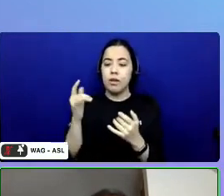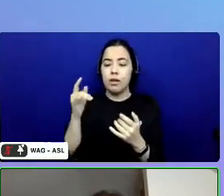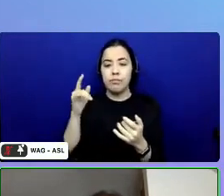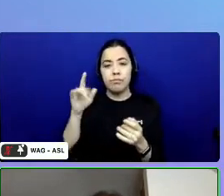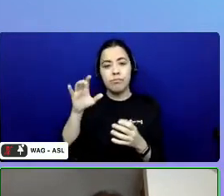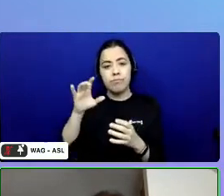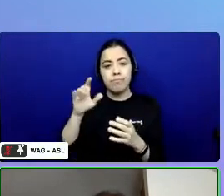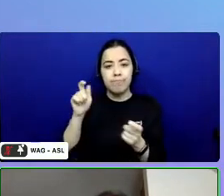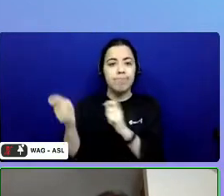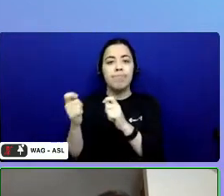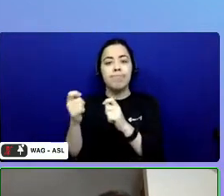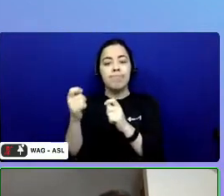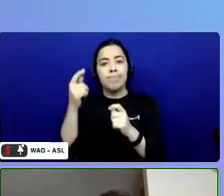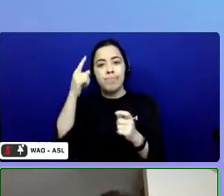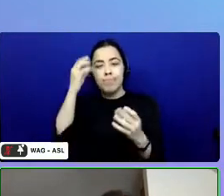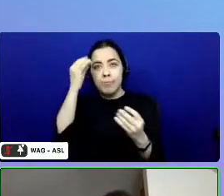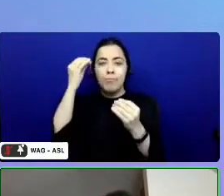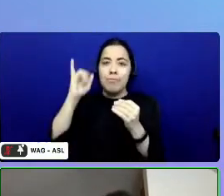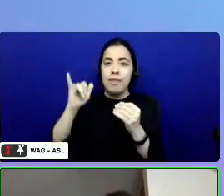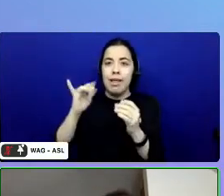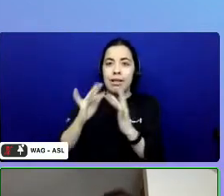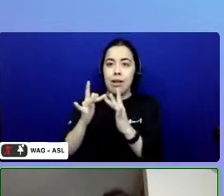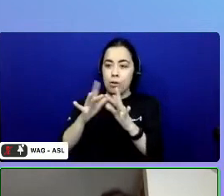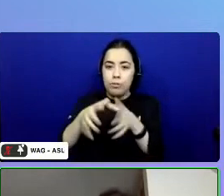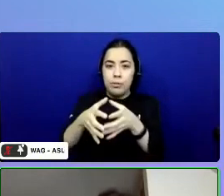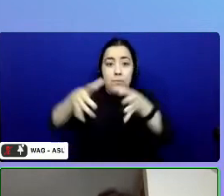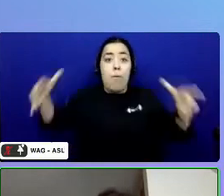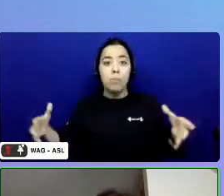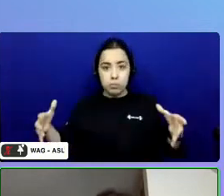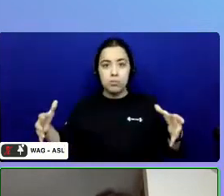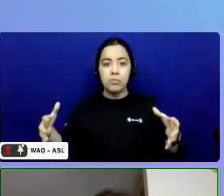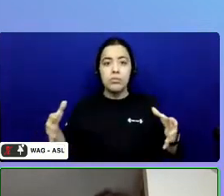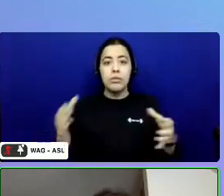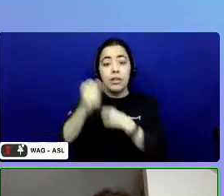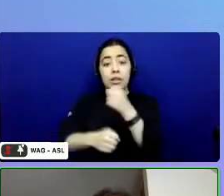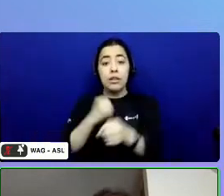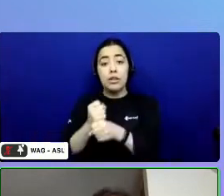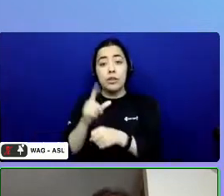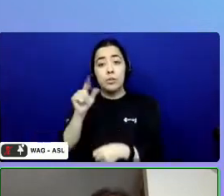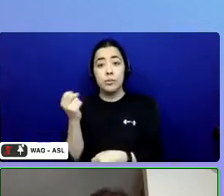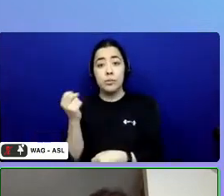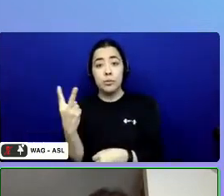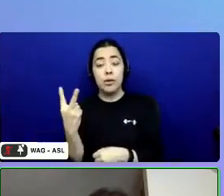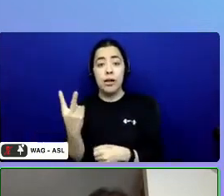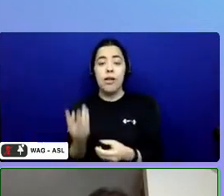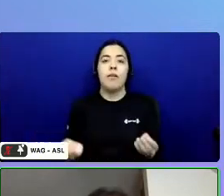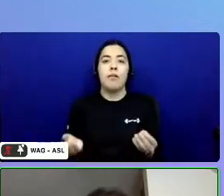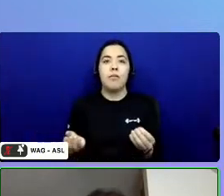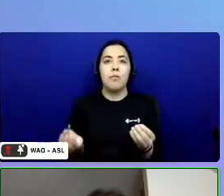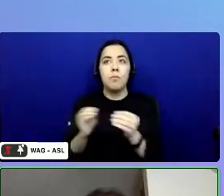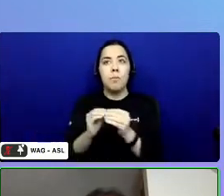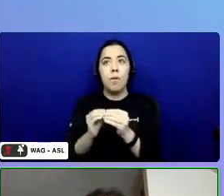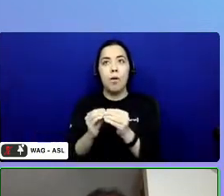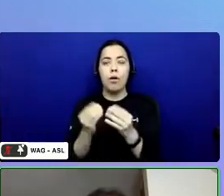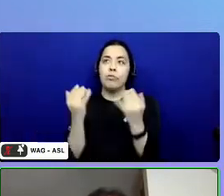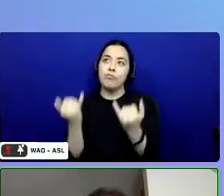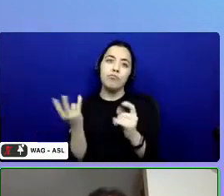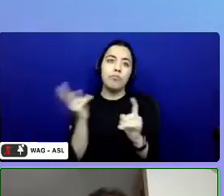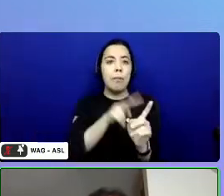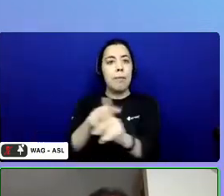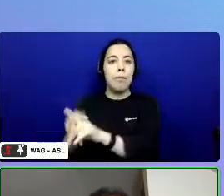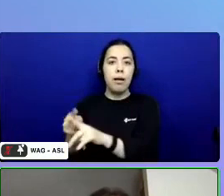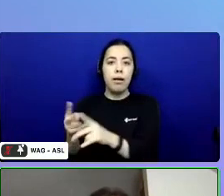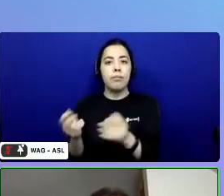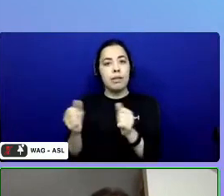time. And then it wasn't actually until 2012 with AlexNet that they gained relevancy. And kind of at the same